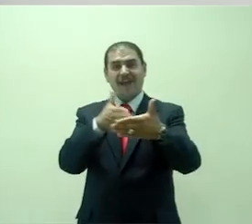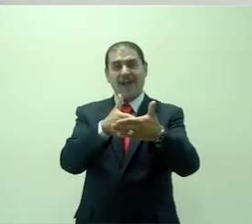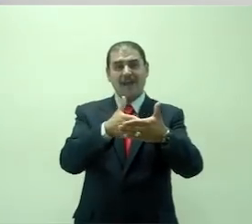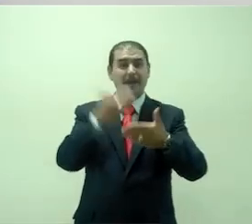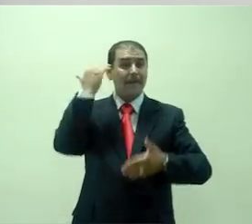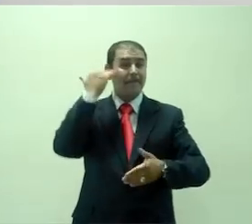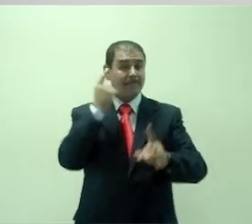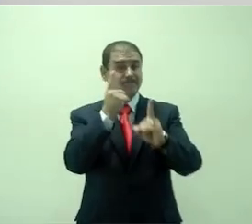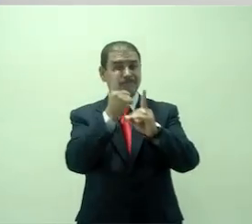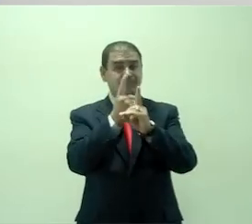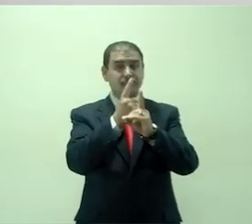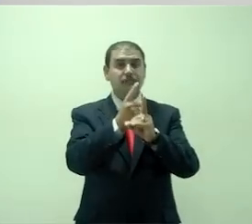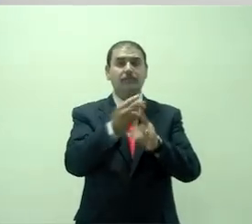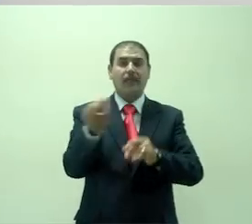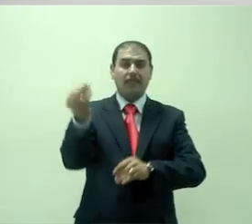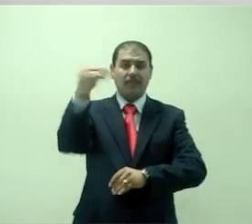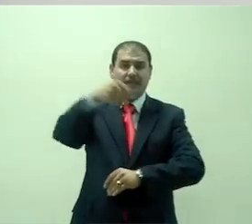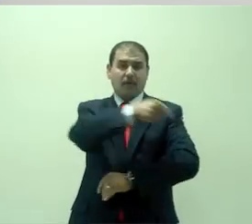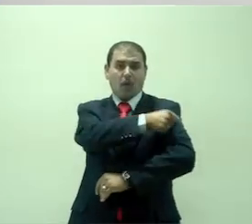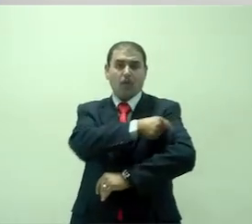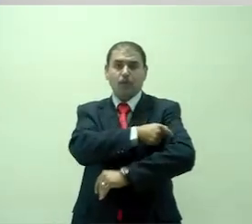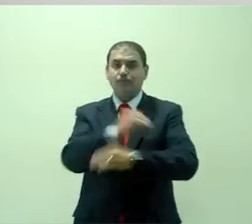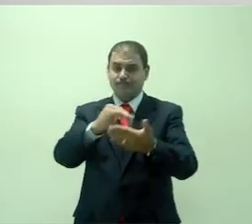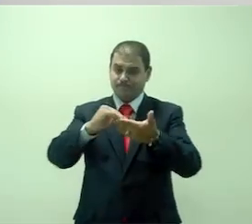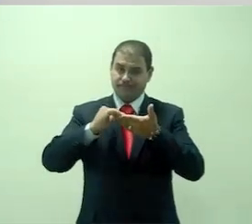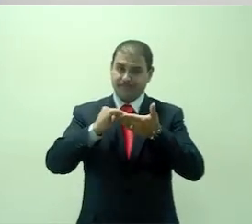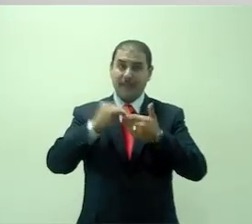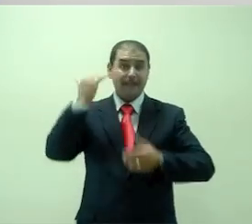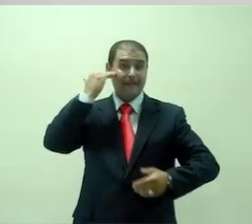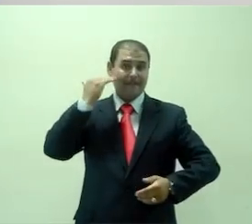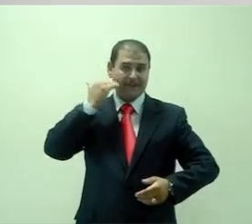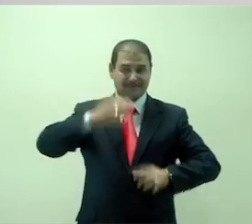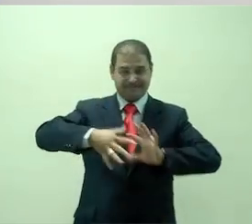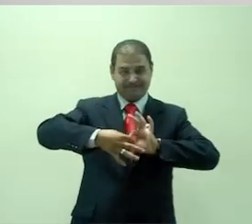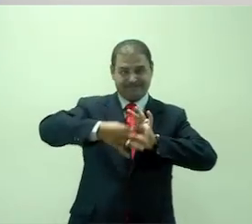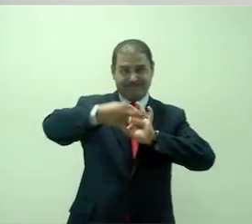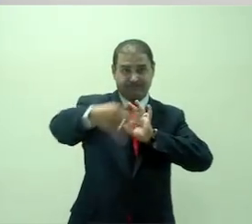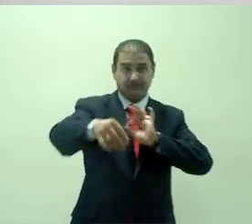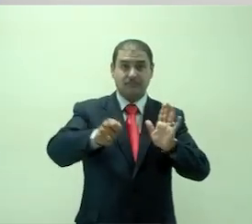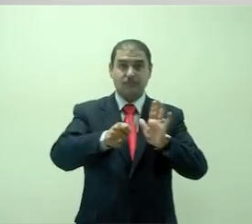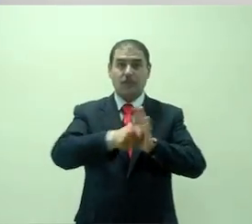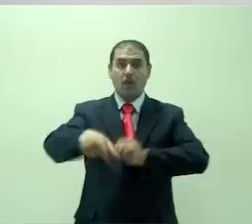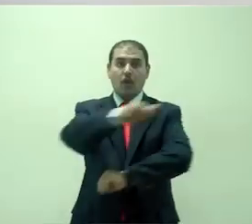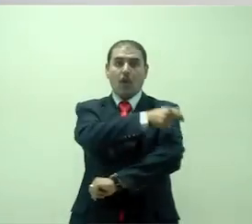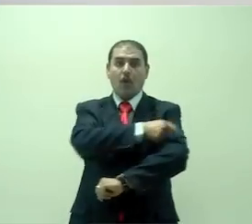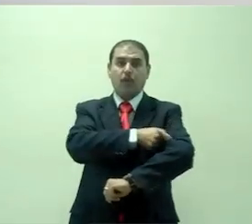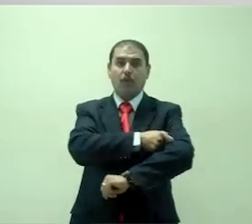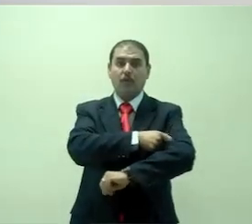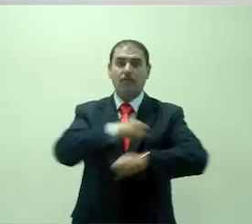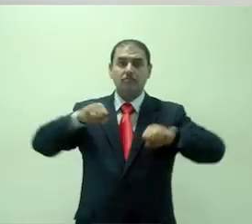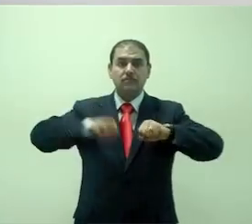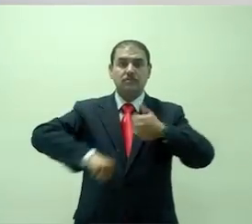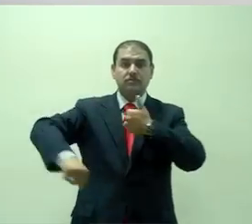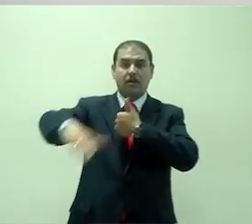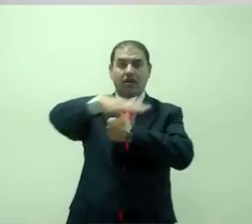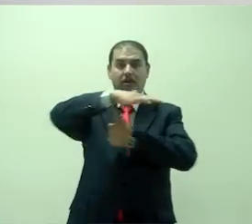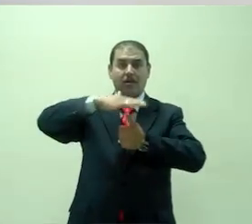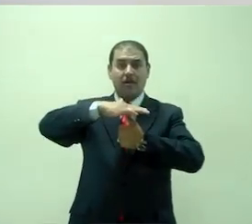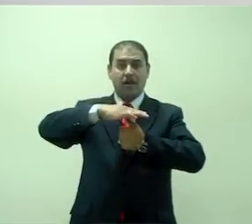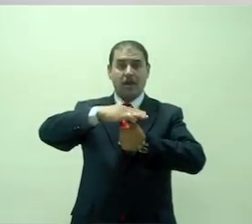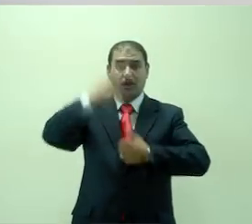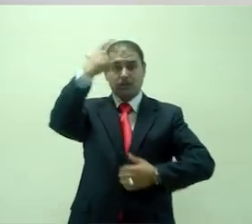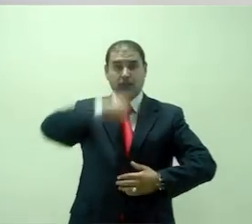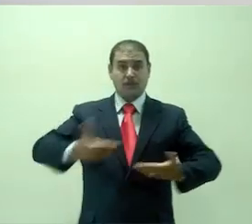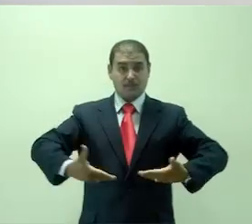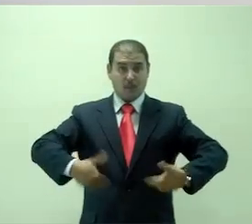to say that as a member of HCD and as person with a disability, multiple disabilities myself,